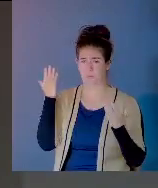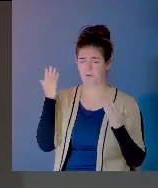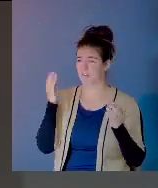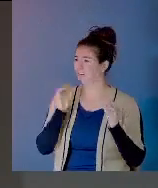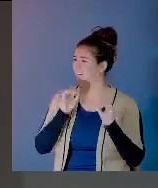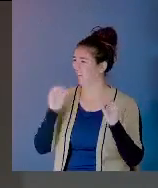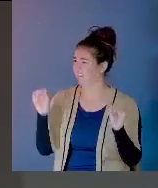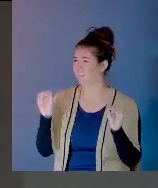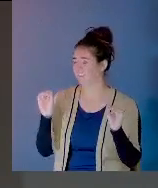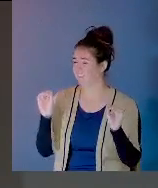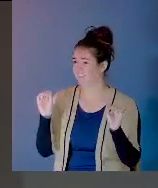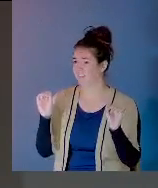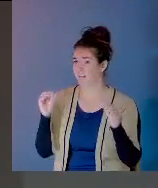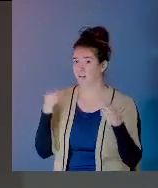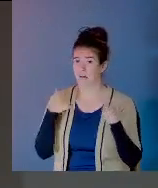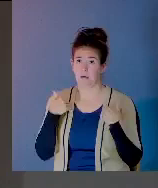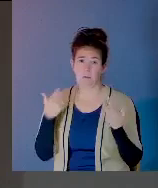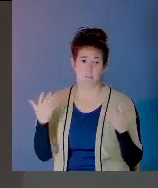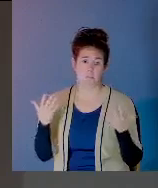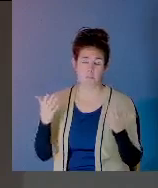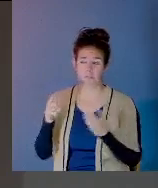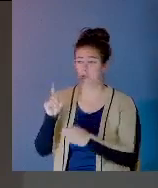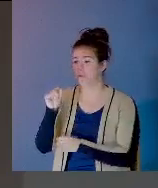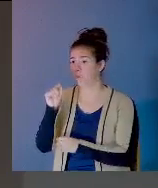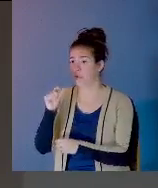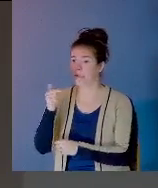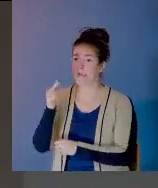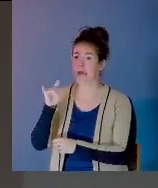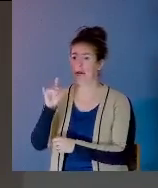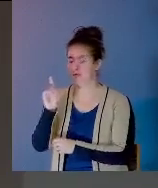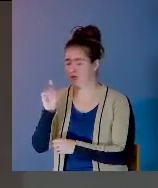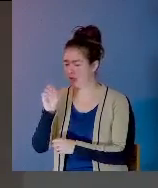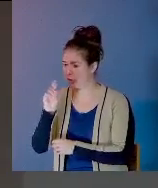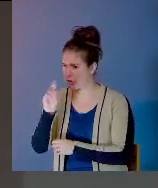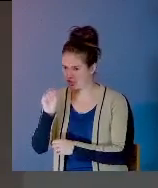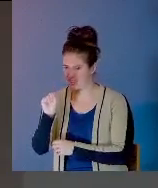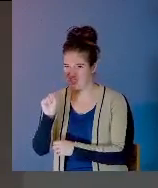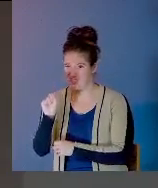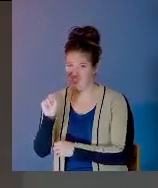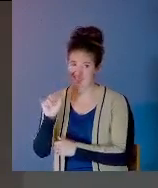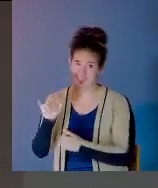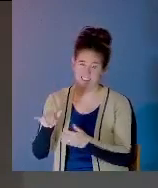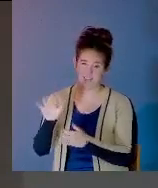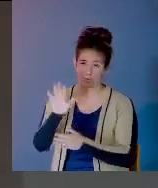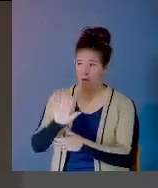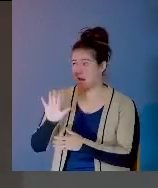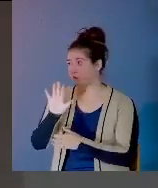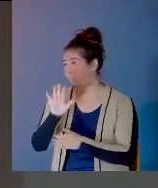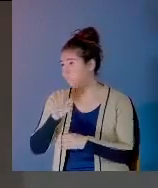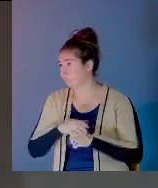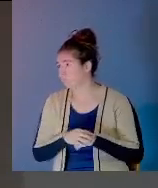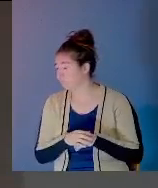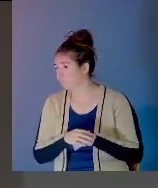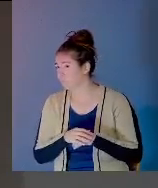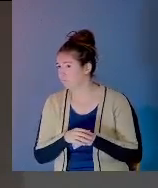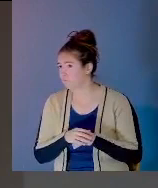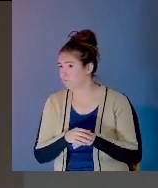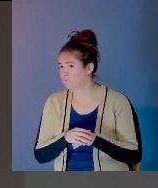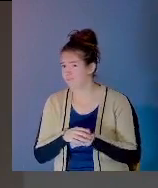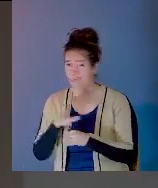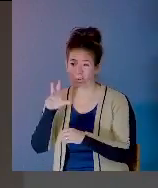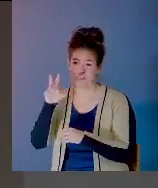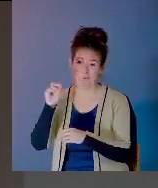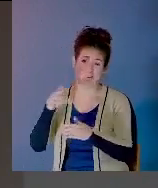maybe 20 guilders, which at that time was probably, I don't know,